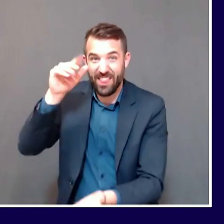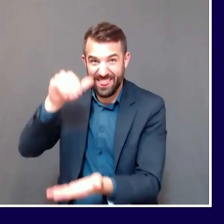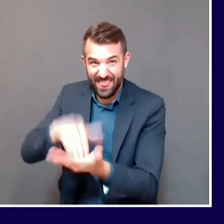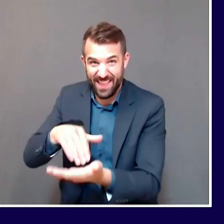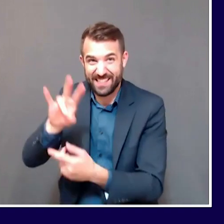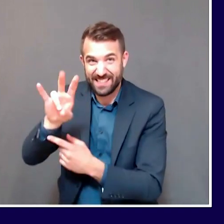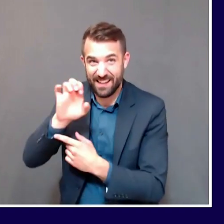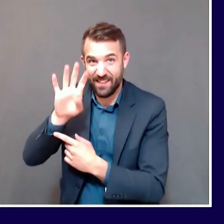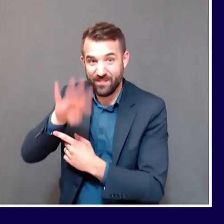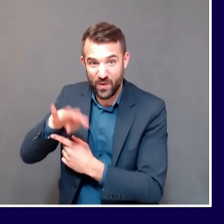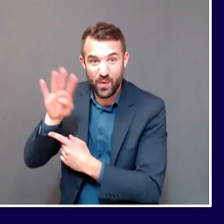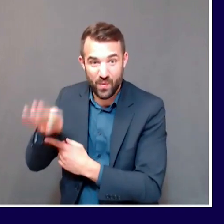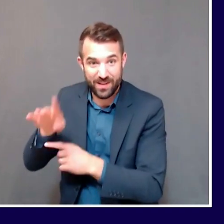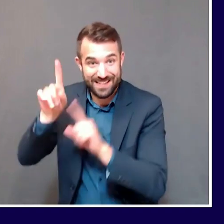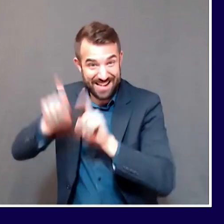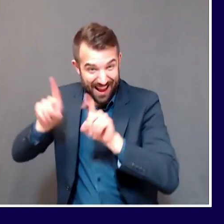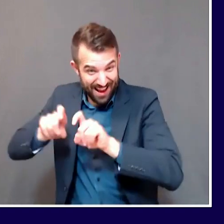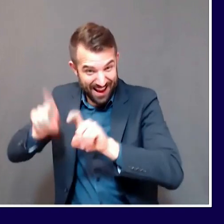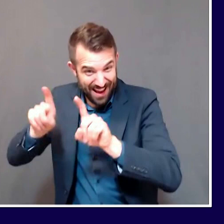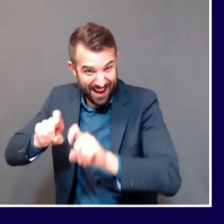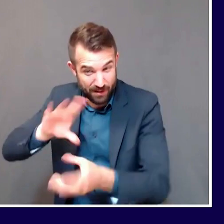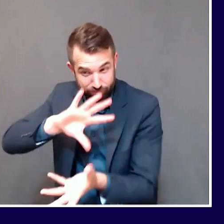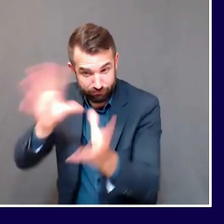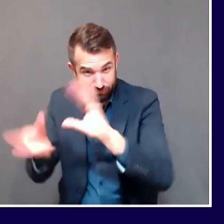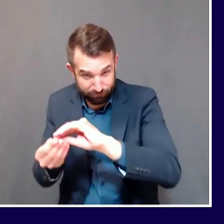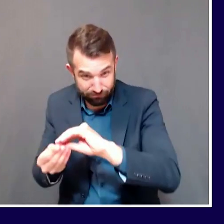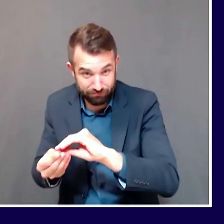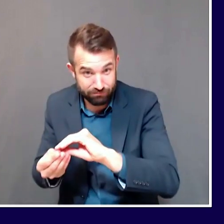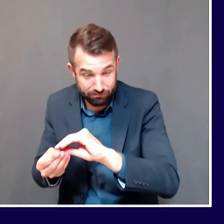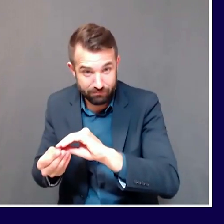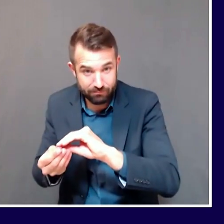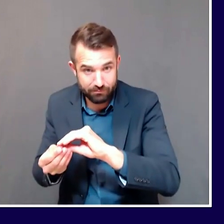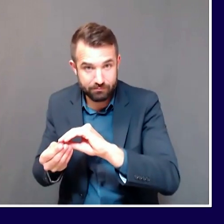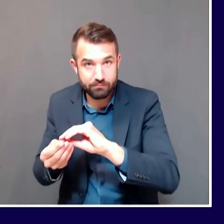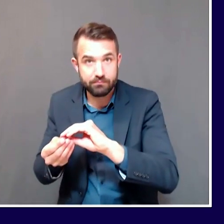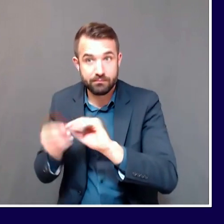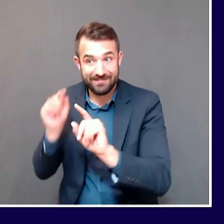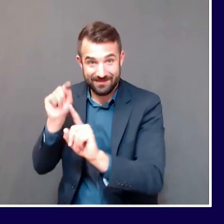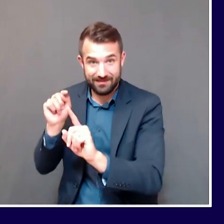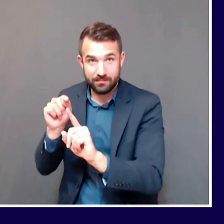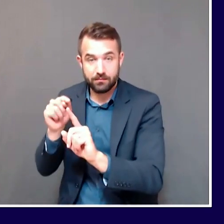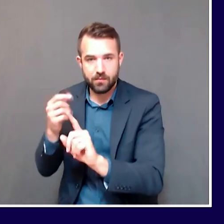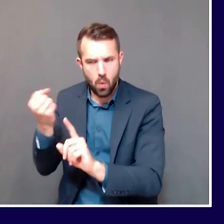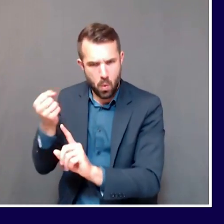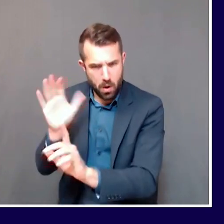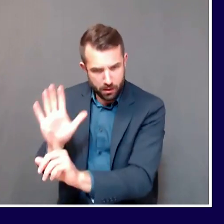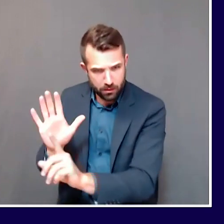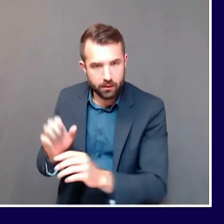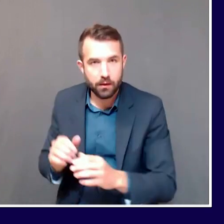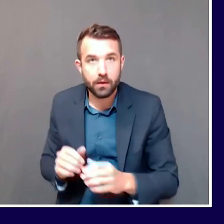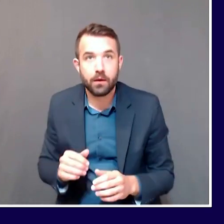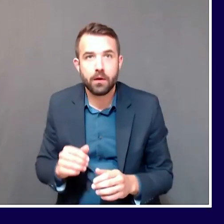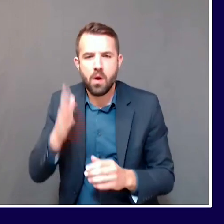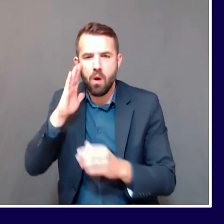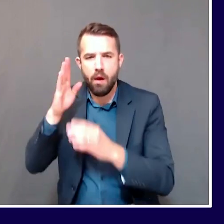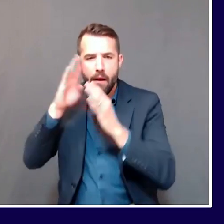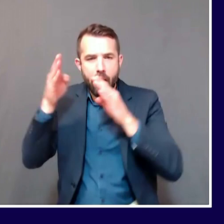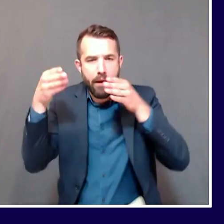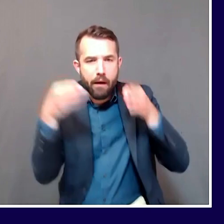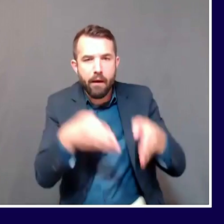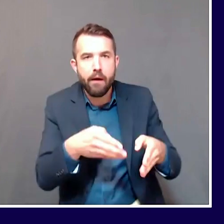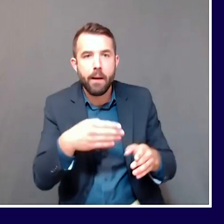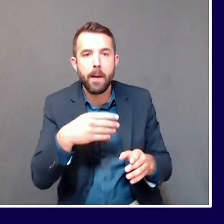1,744 tests done. But for the moment now, I'm just going to focus on the positivity rate for just the